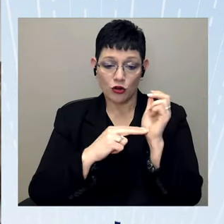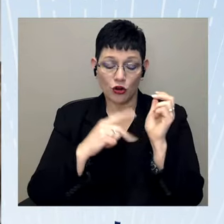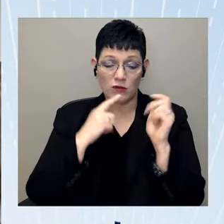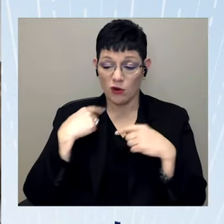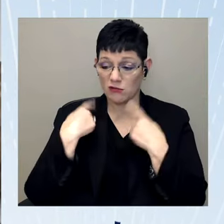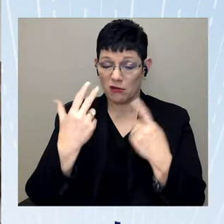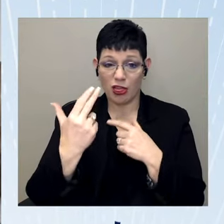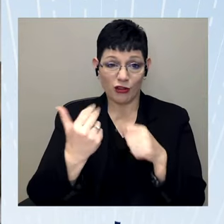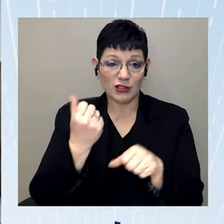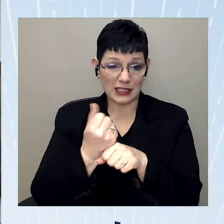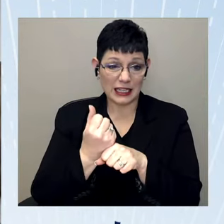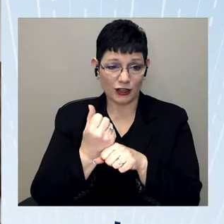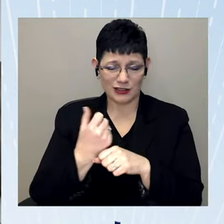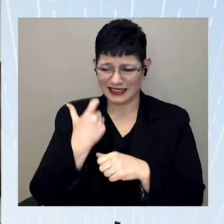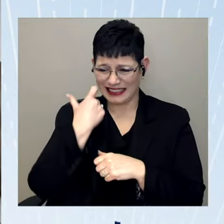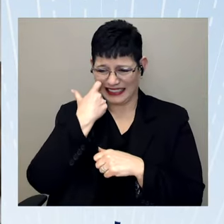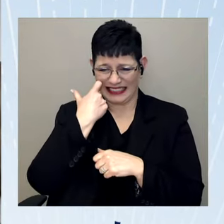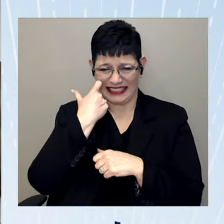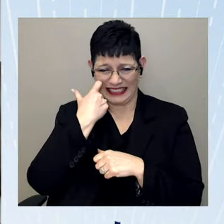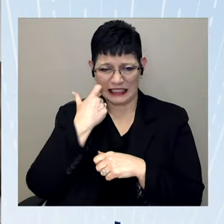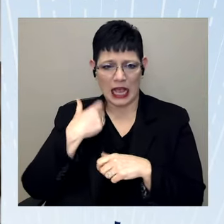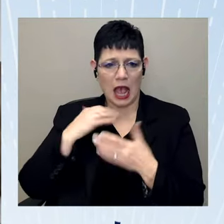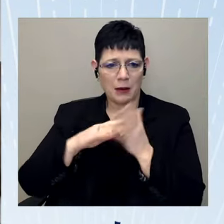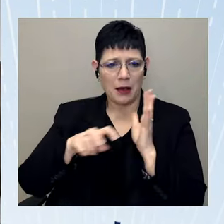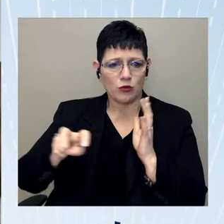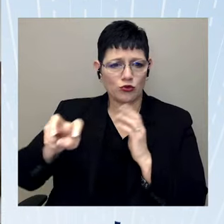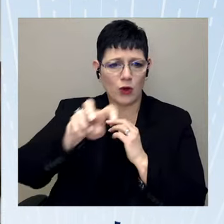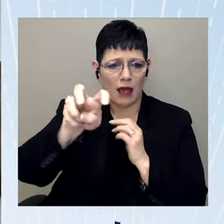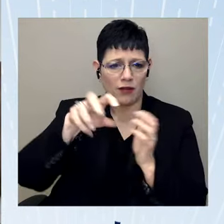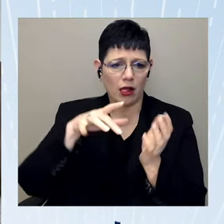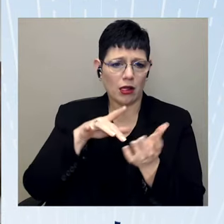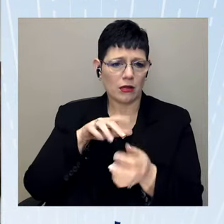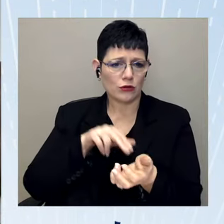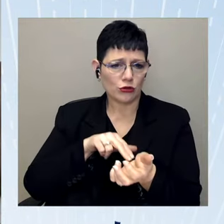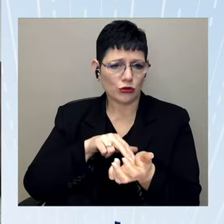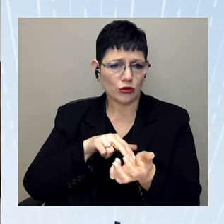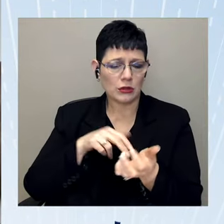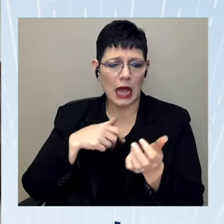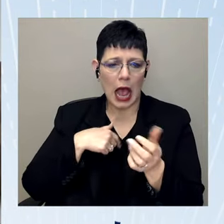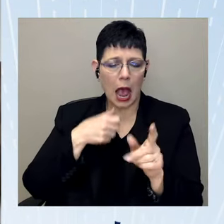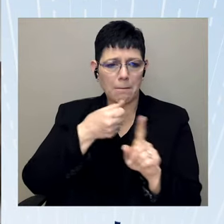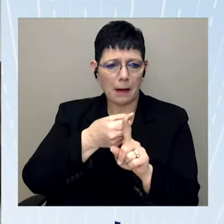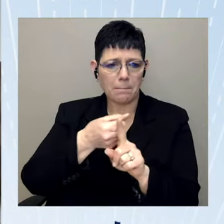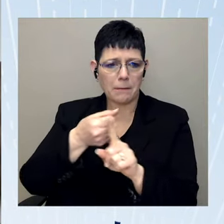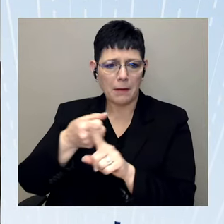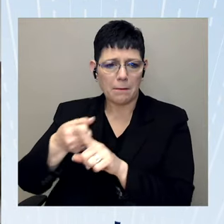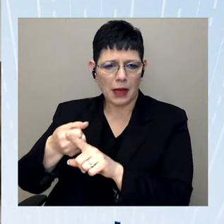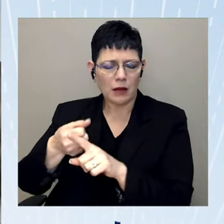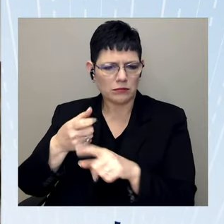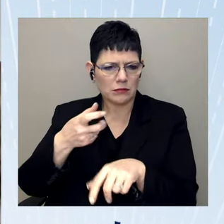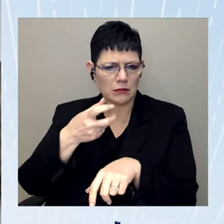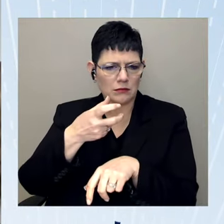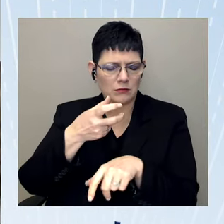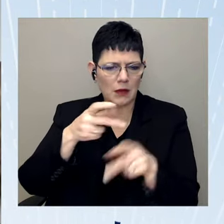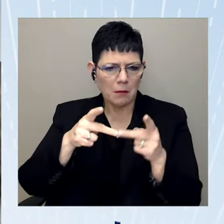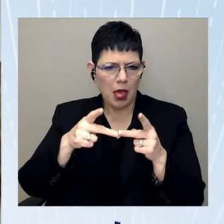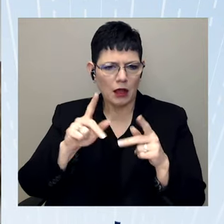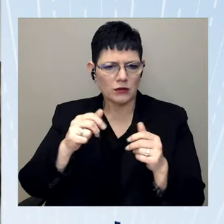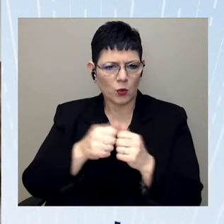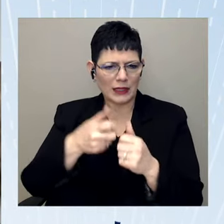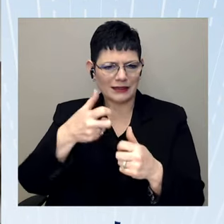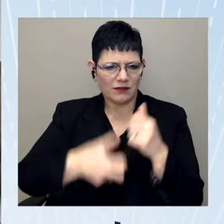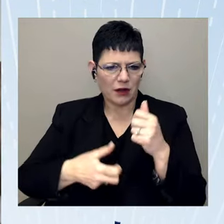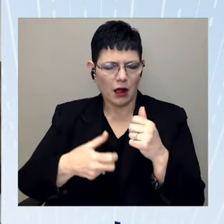nurse. In the pandemic, I was able to travel across the country to hard-hit areas. Even as a nurse, I used to feel like I was